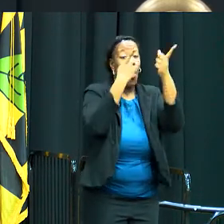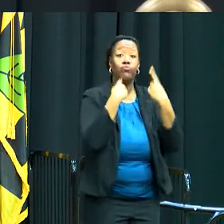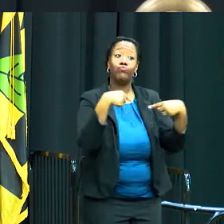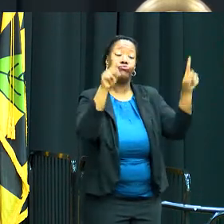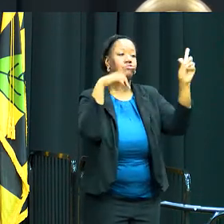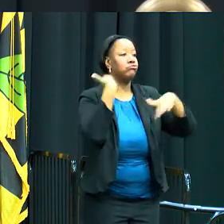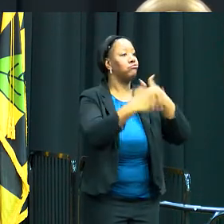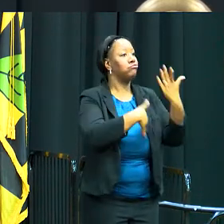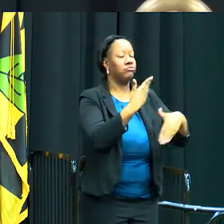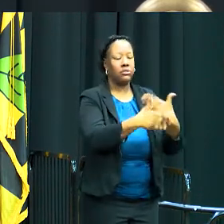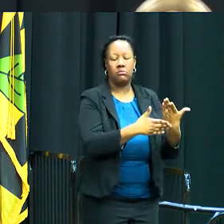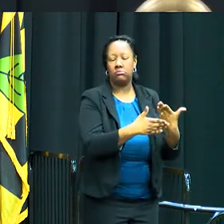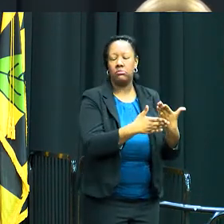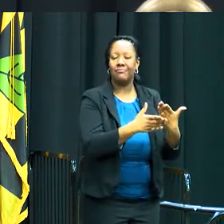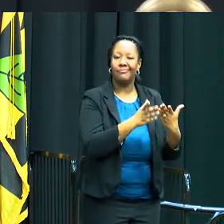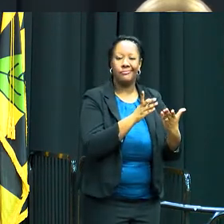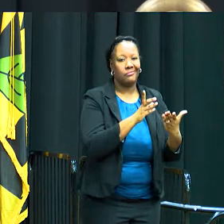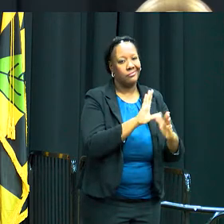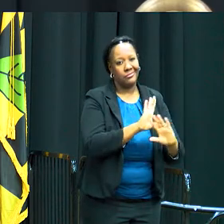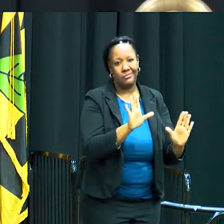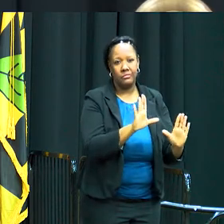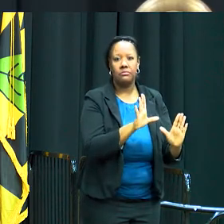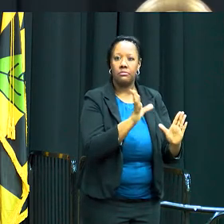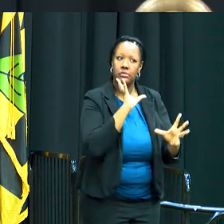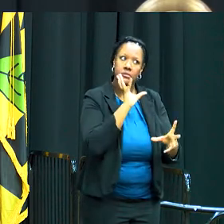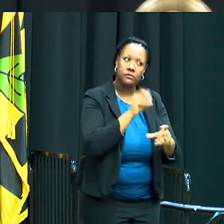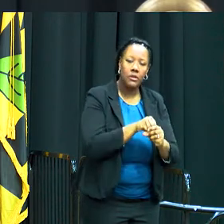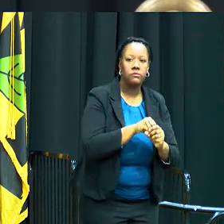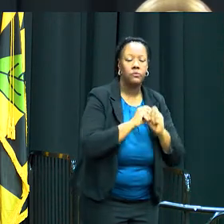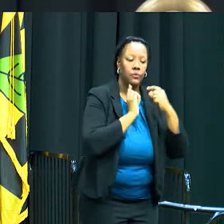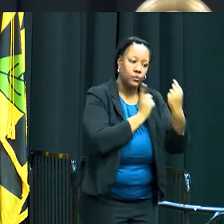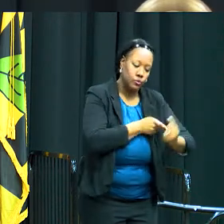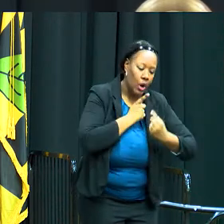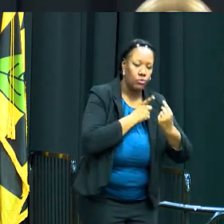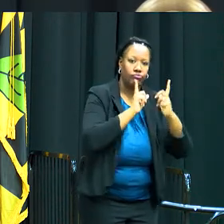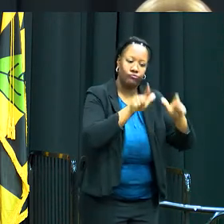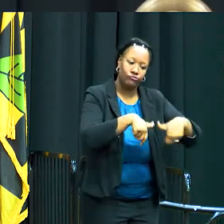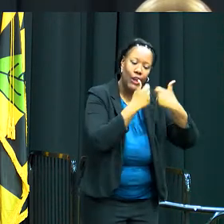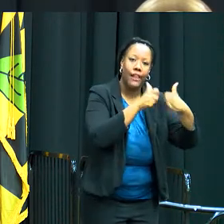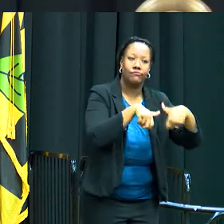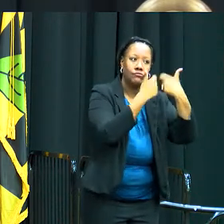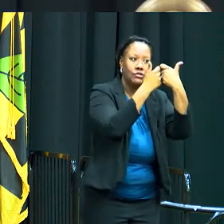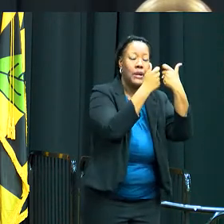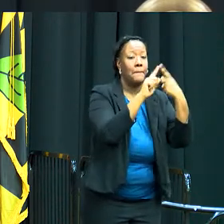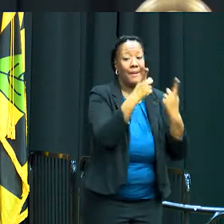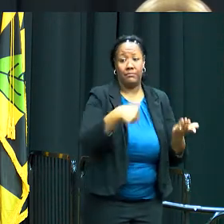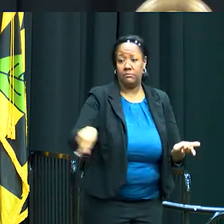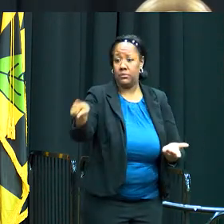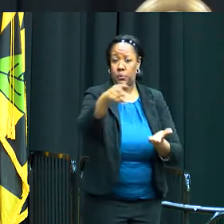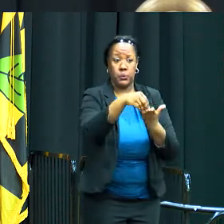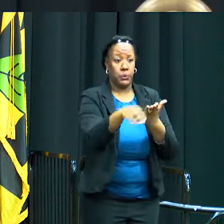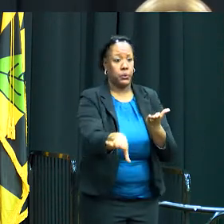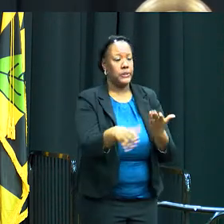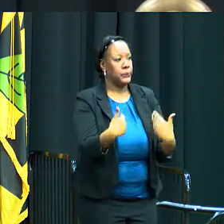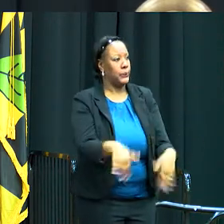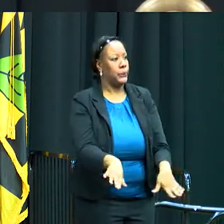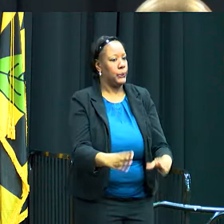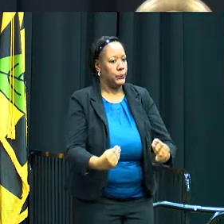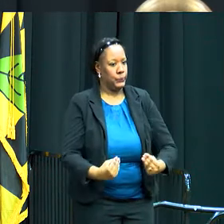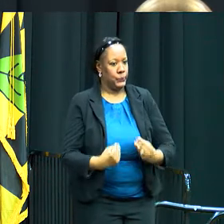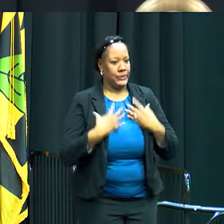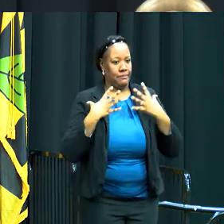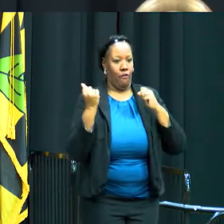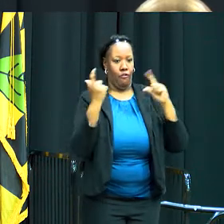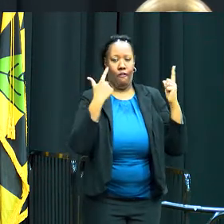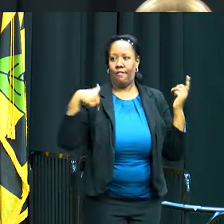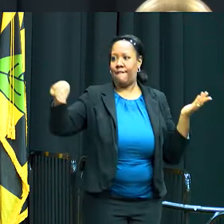without some struggle and some challenge that you need to get beyond. But you know, students, you're an inspiration to all of us.